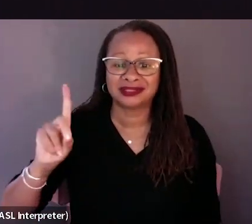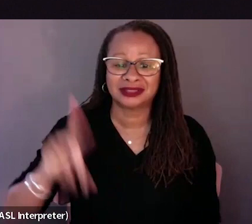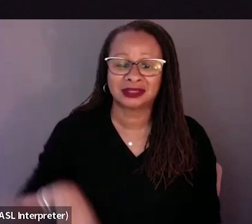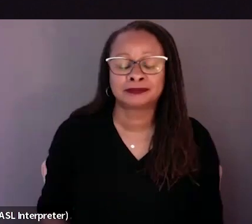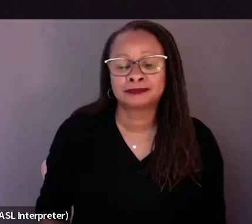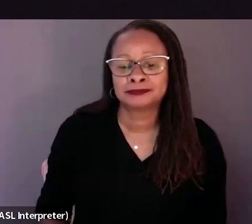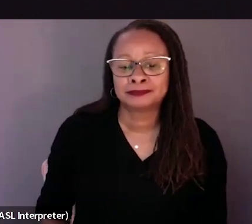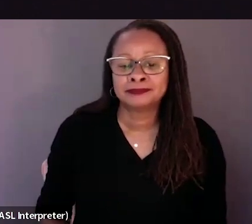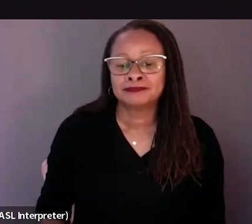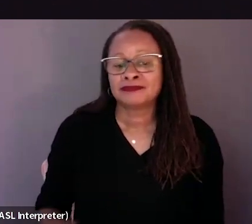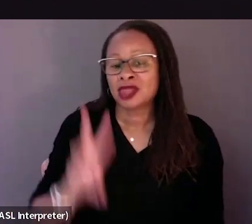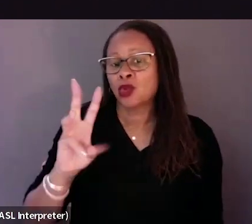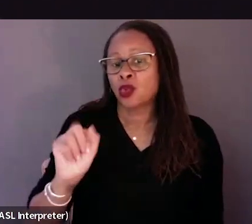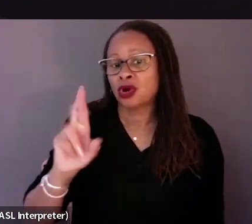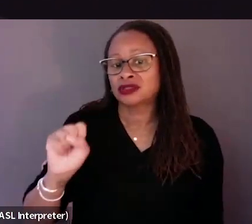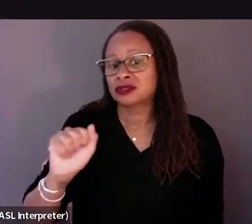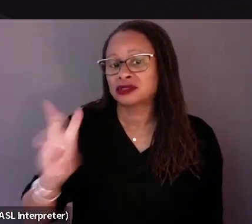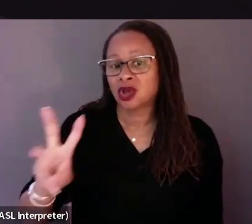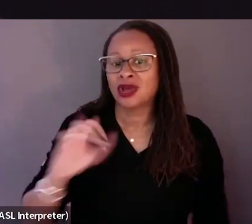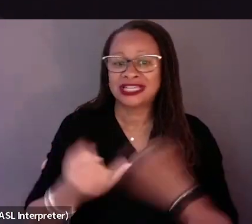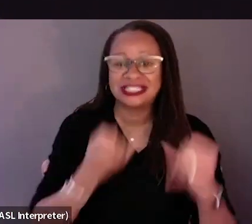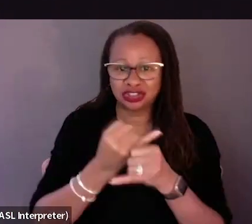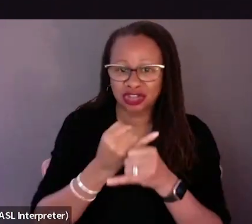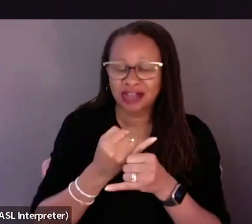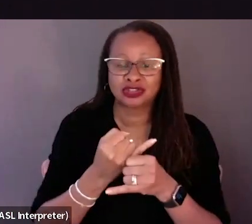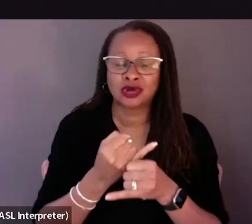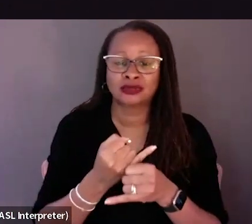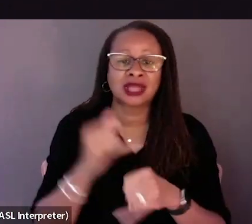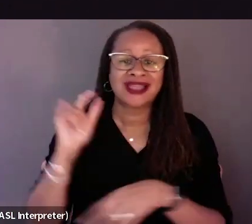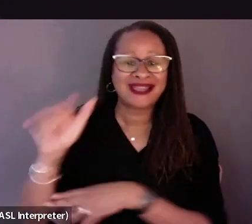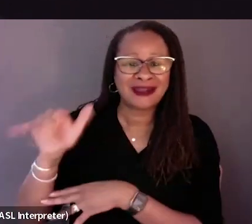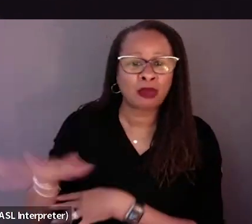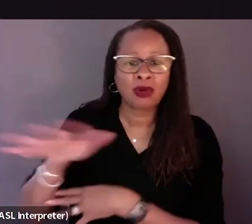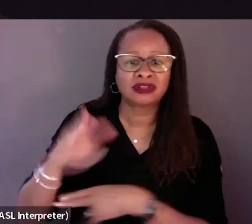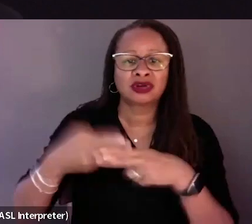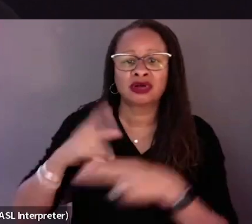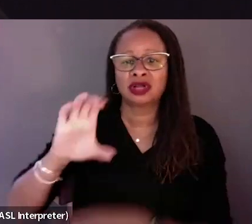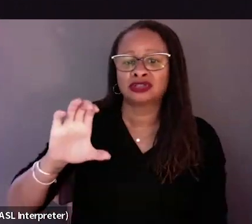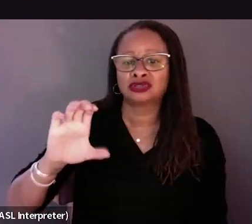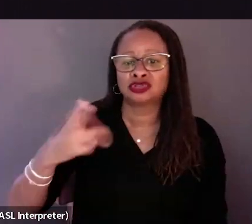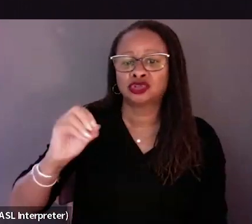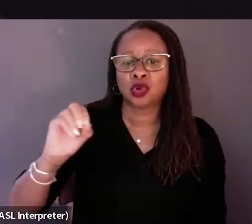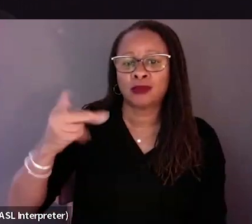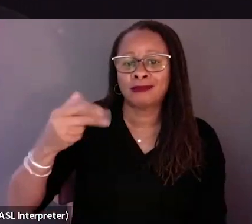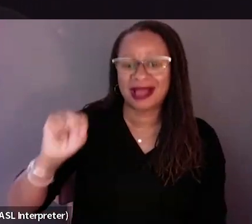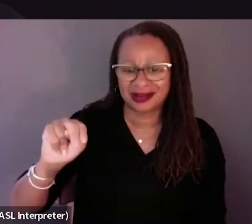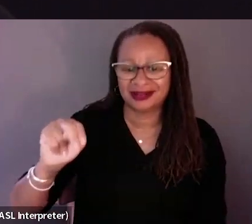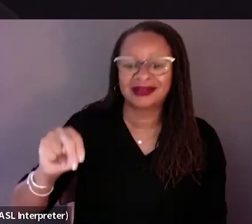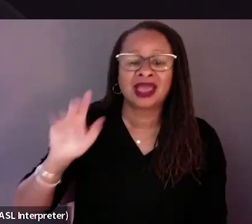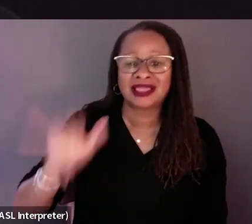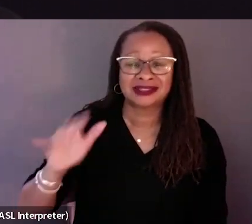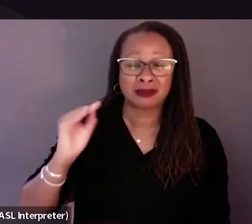like Warsaw International Airport. It's called Chopin Airport, so it's like more in your like blood, like the